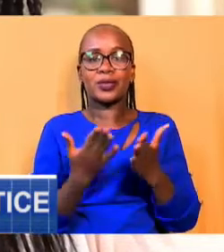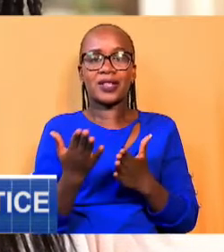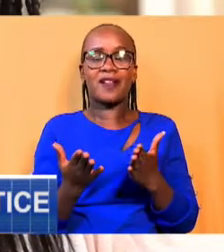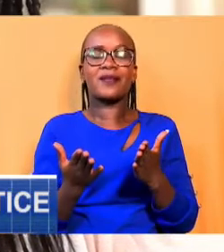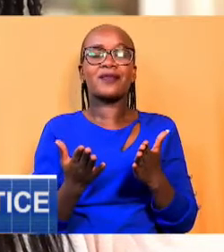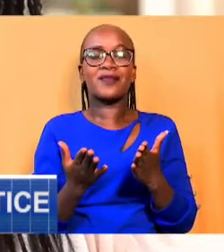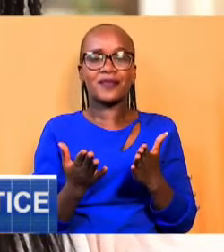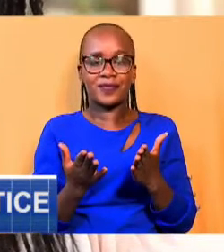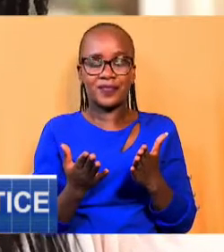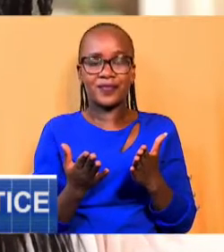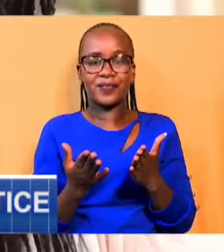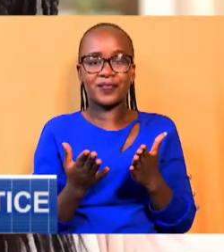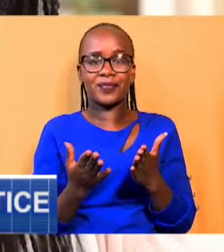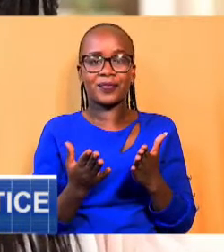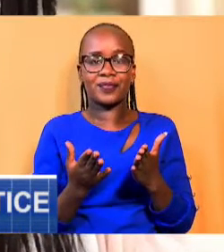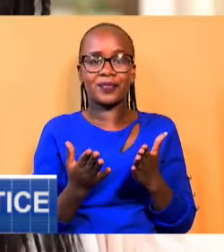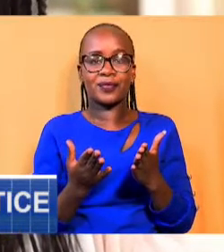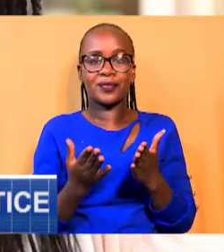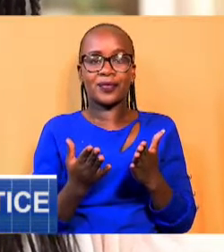president's pleasure.